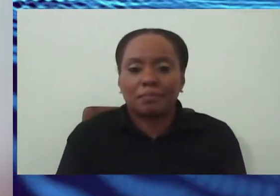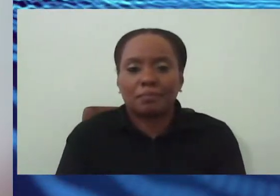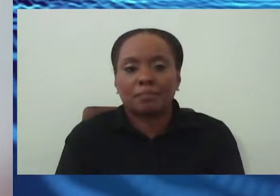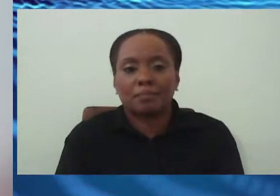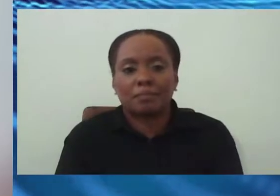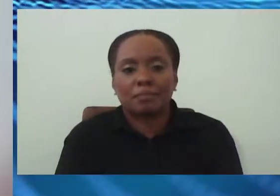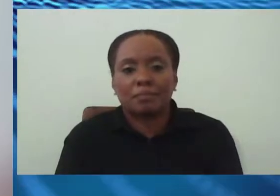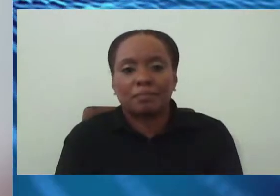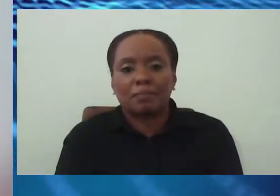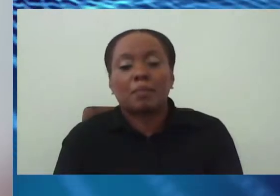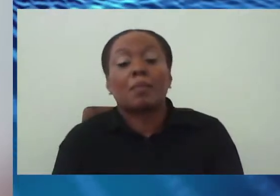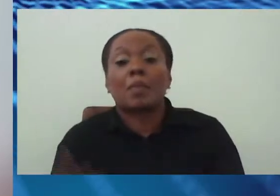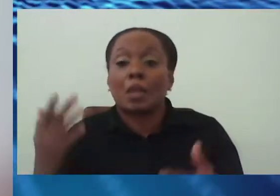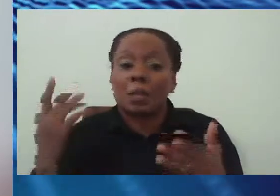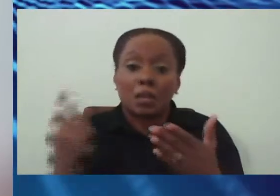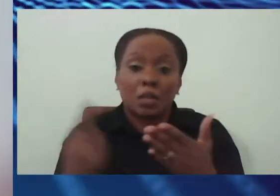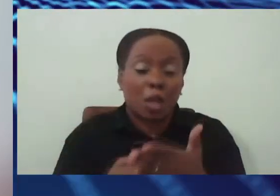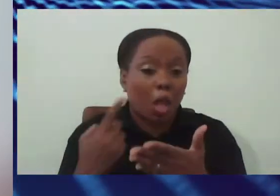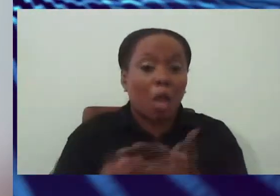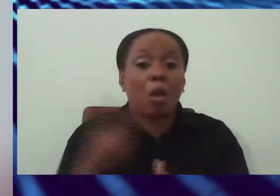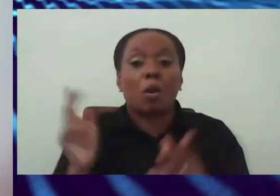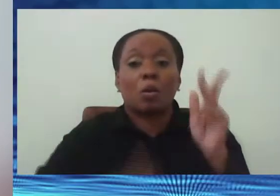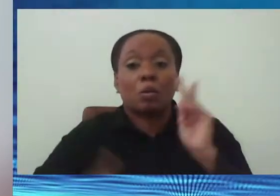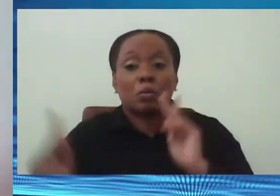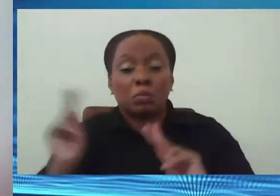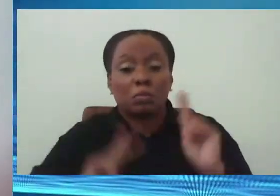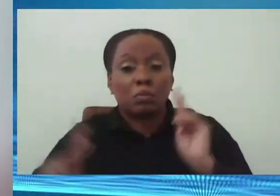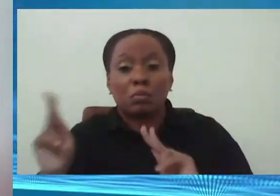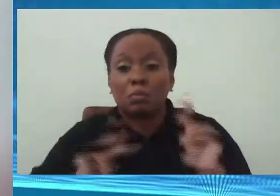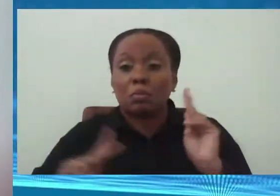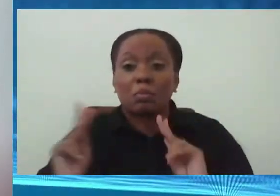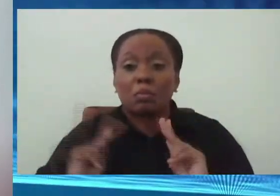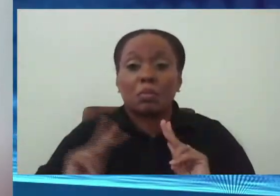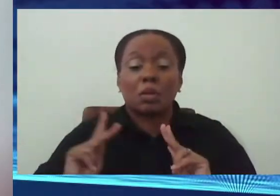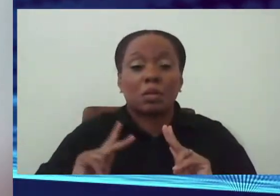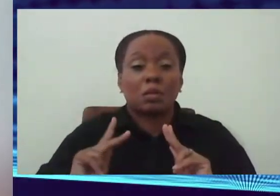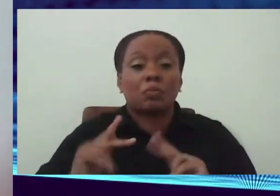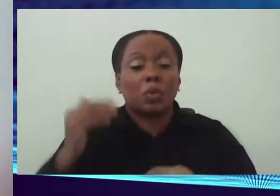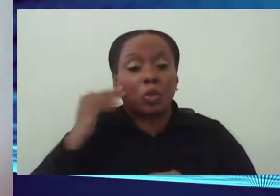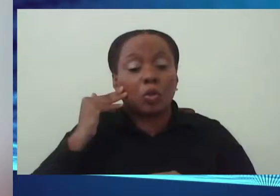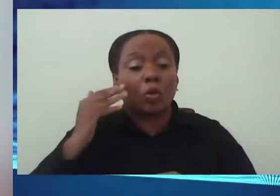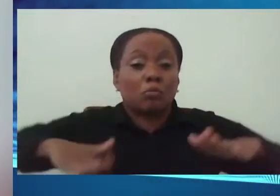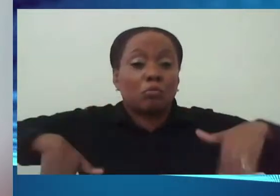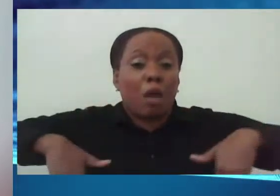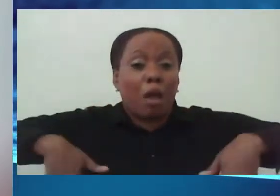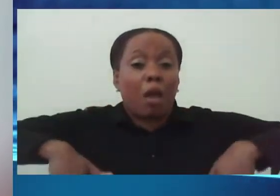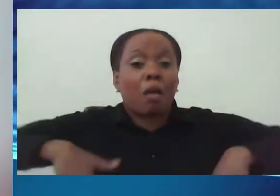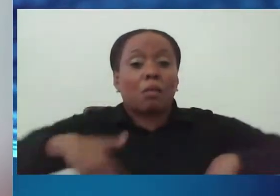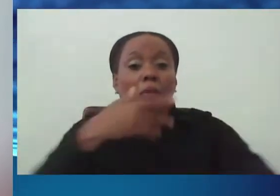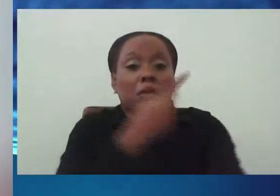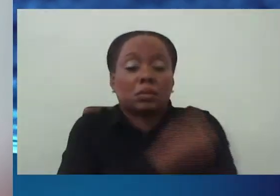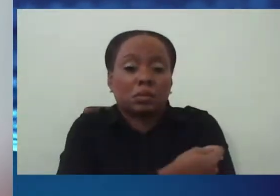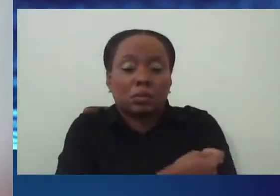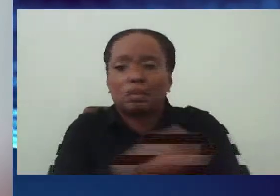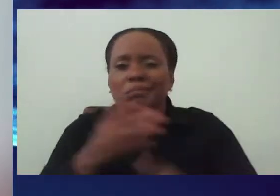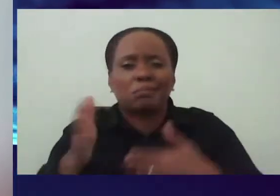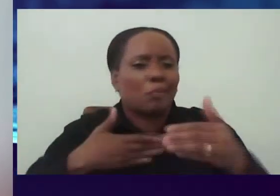at increased risk are not yet vaccinated for whatever reason,